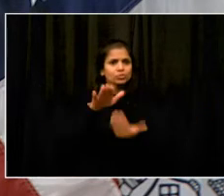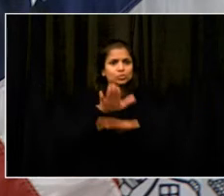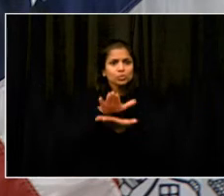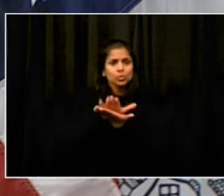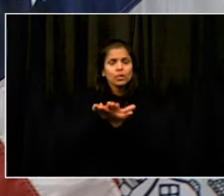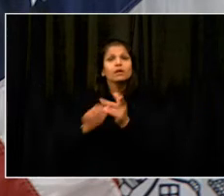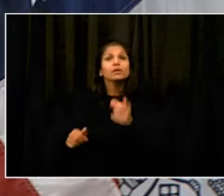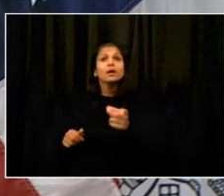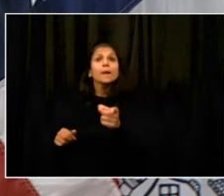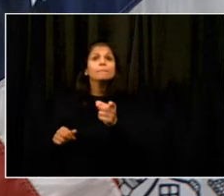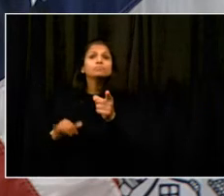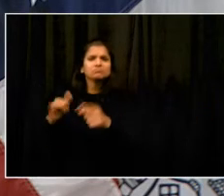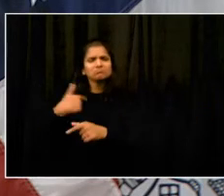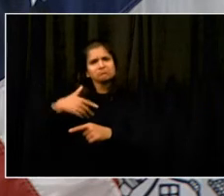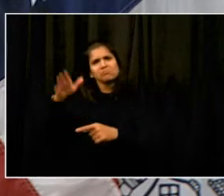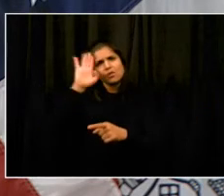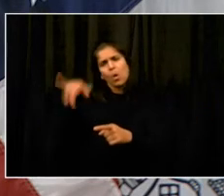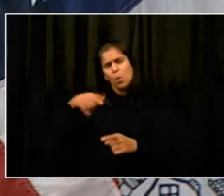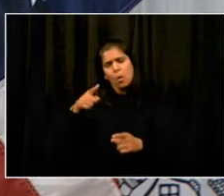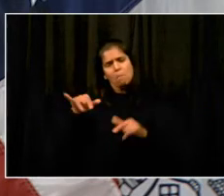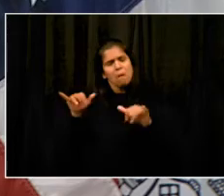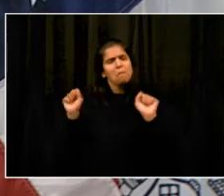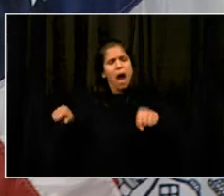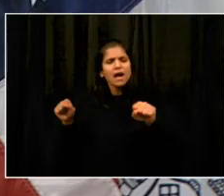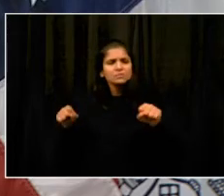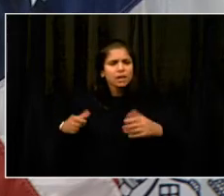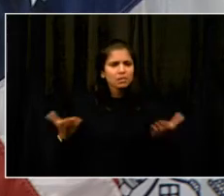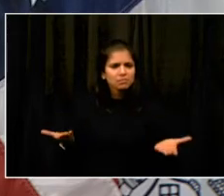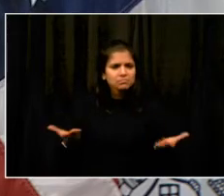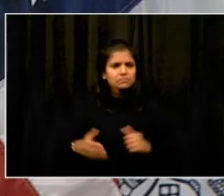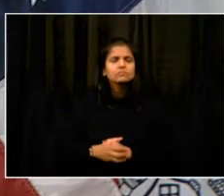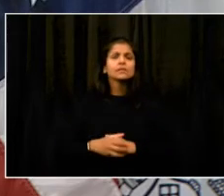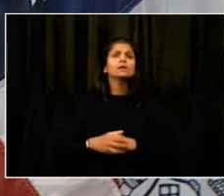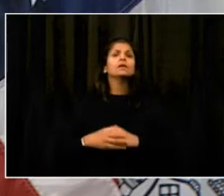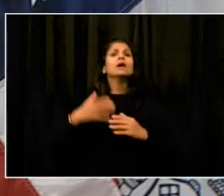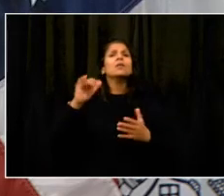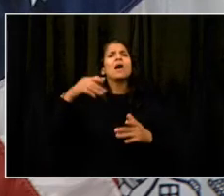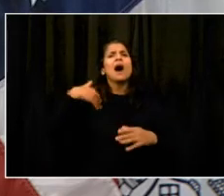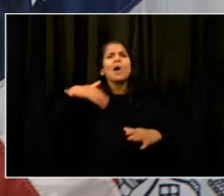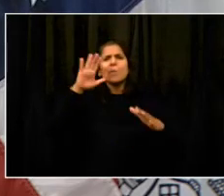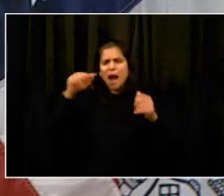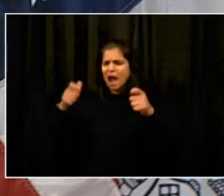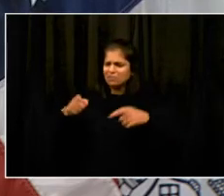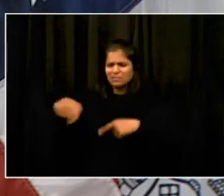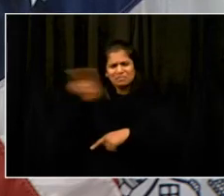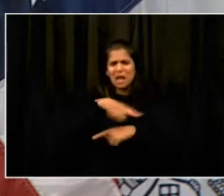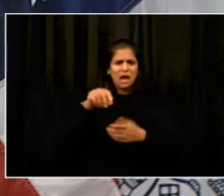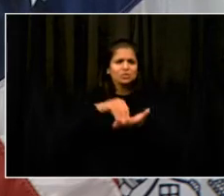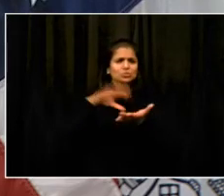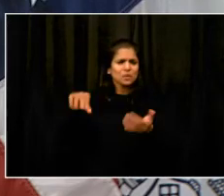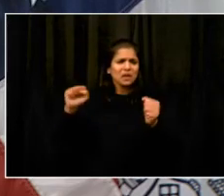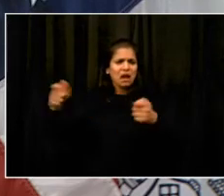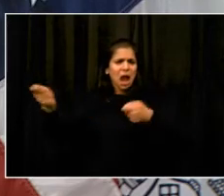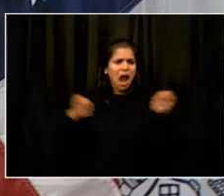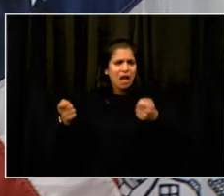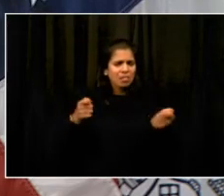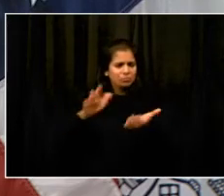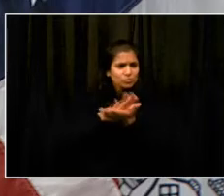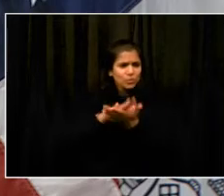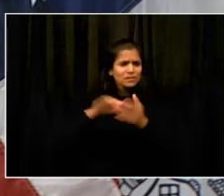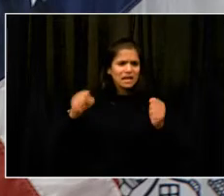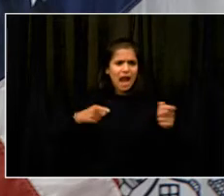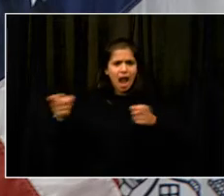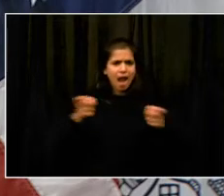number that we fundamentally believe will be manageable in some schools, again, across the board, 5 days a week. In other